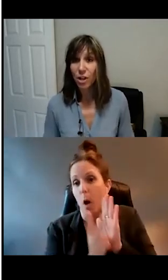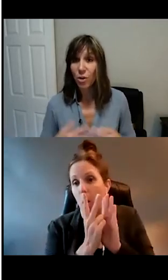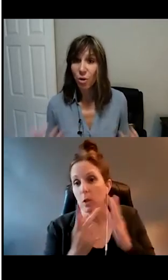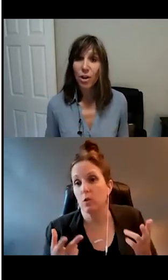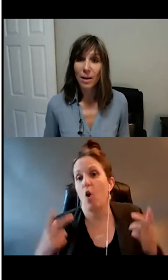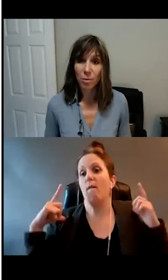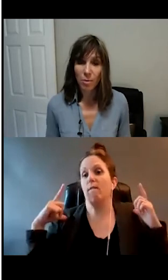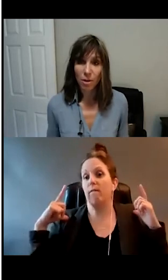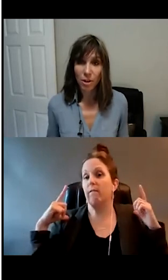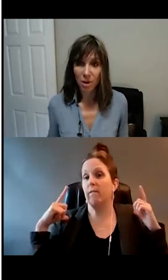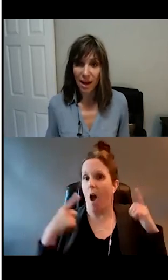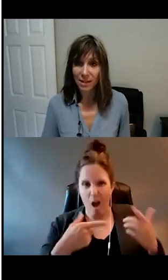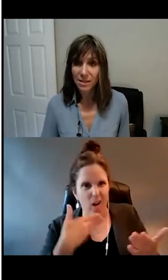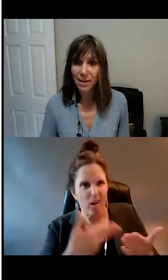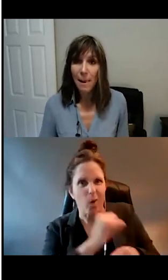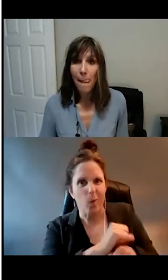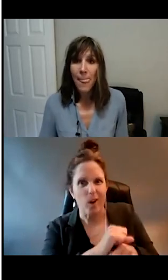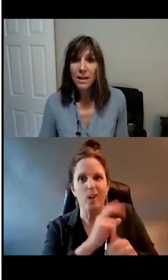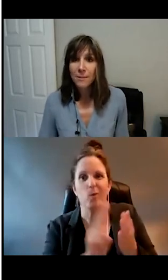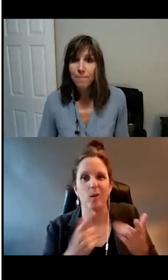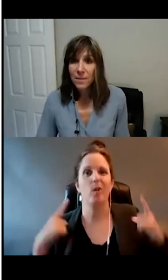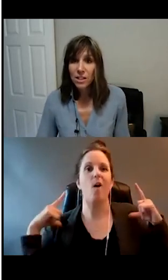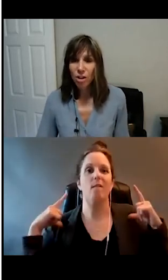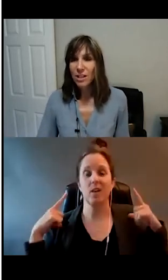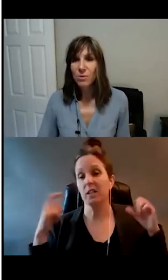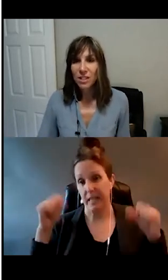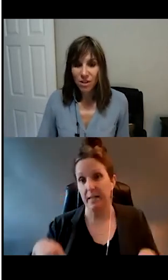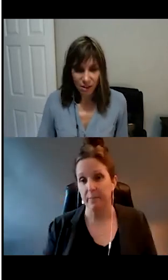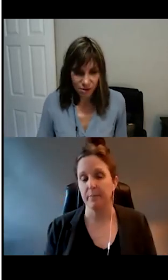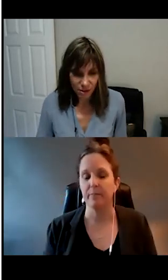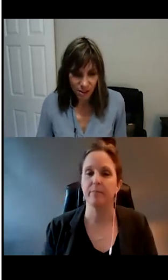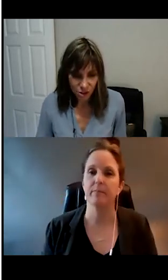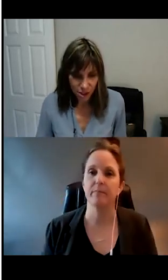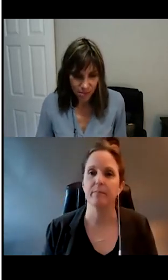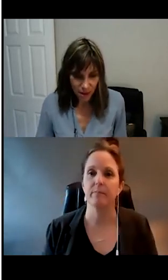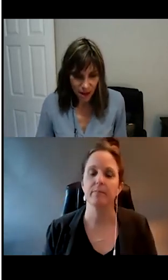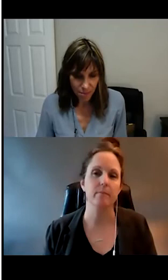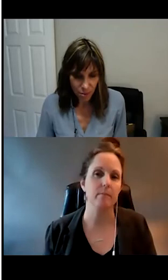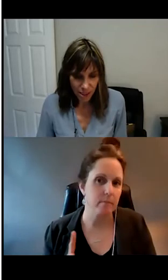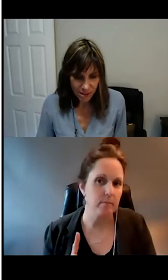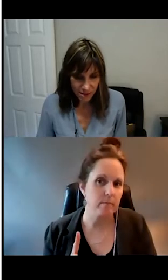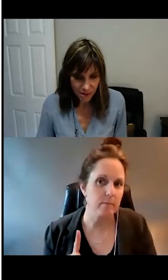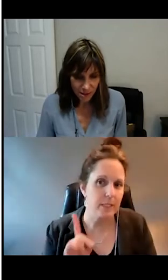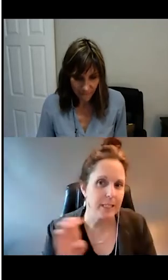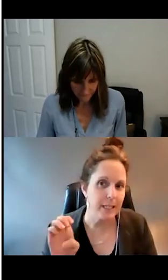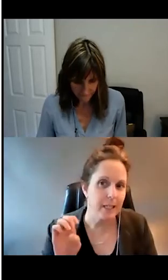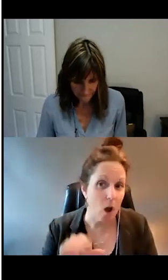for doing good work and promoting the practice. Sorry, Dee, was there another leadership